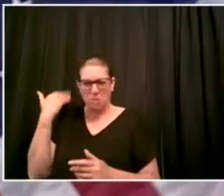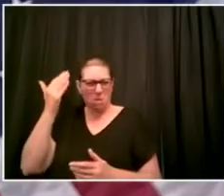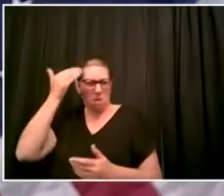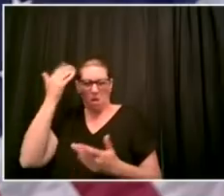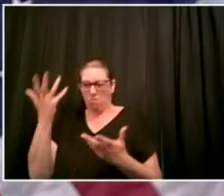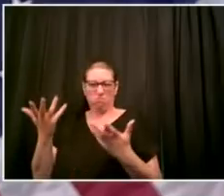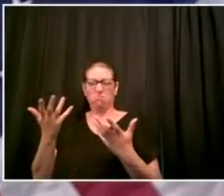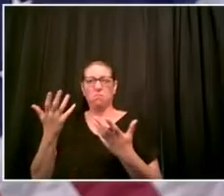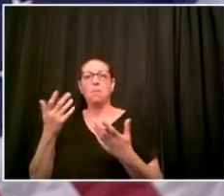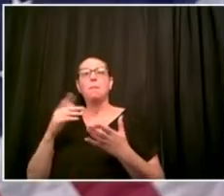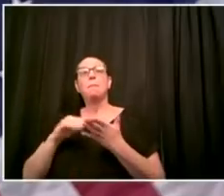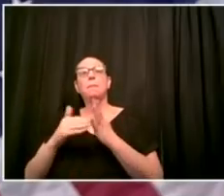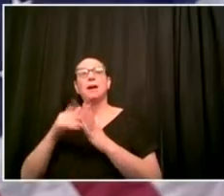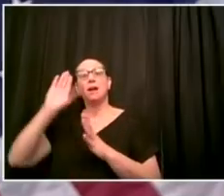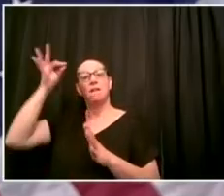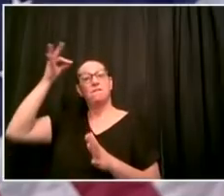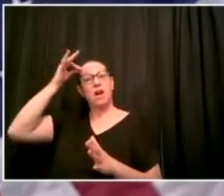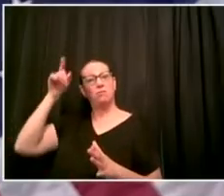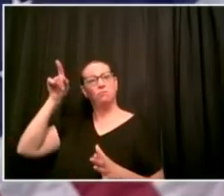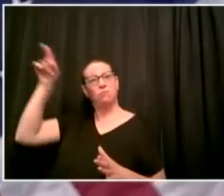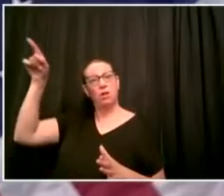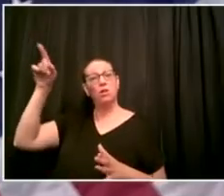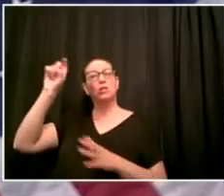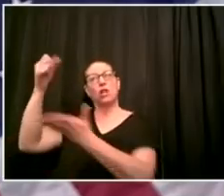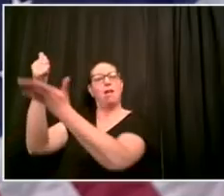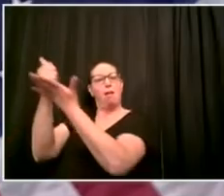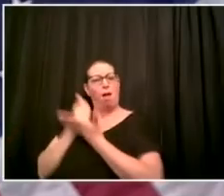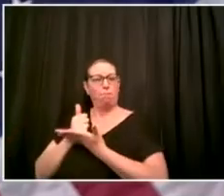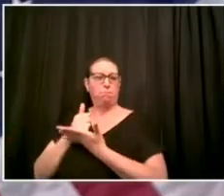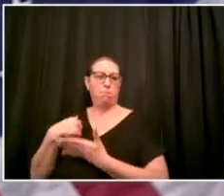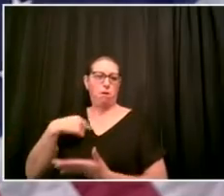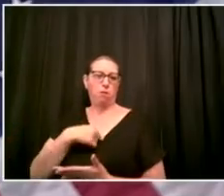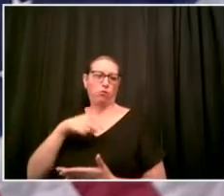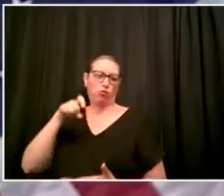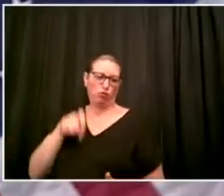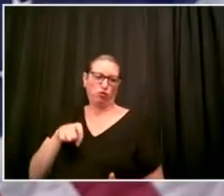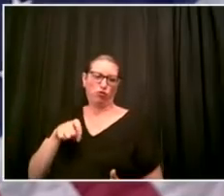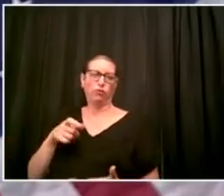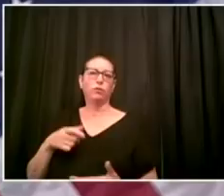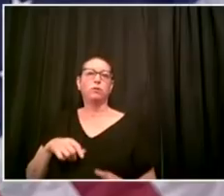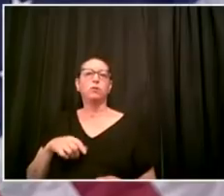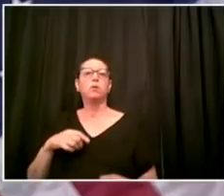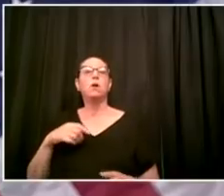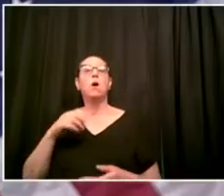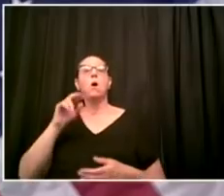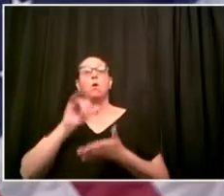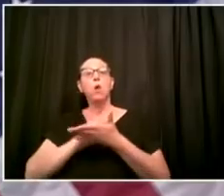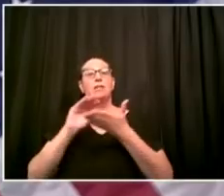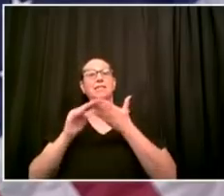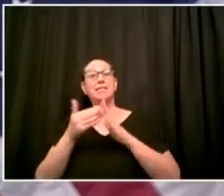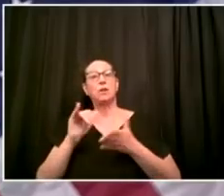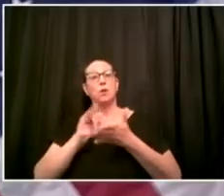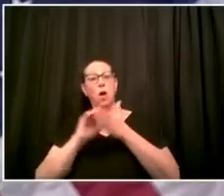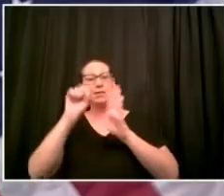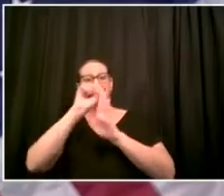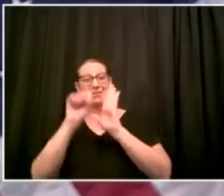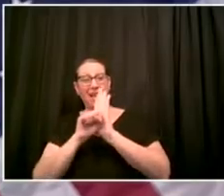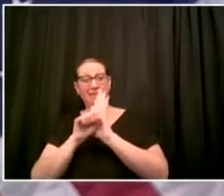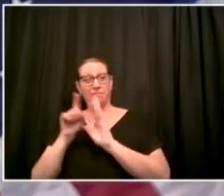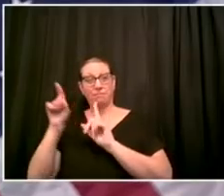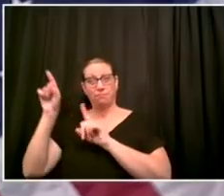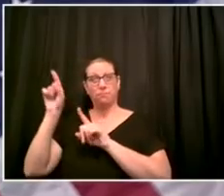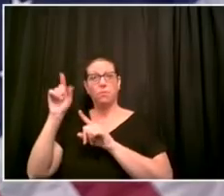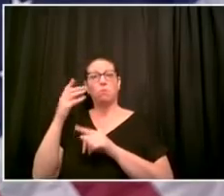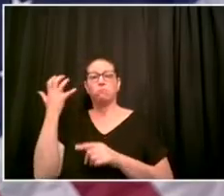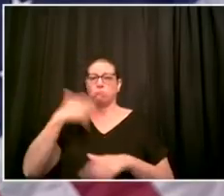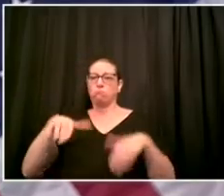been addressed, obviously. This city, this state, many cities, many states have borne the brunt. We have lost billions